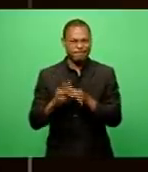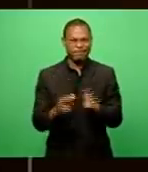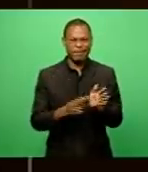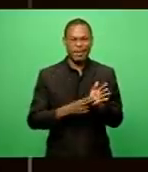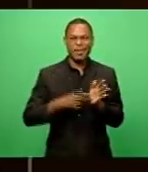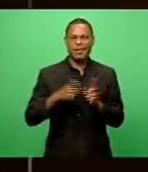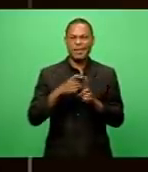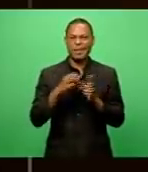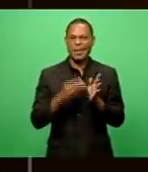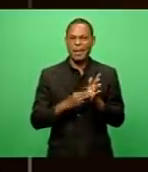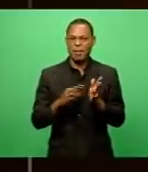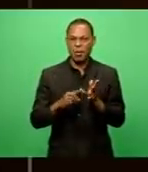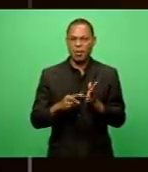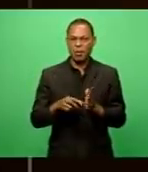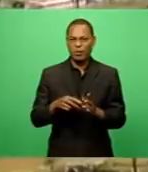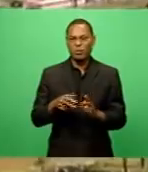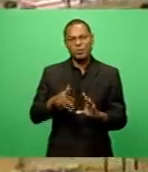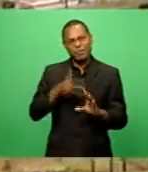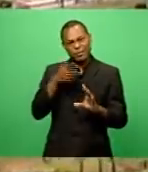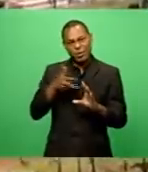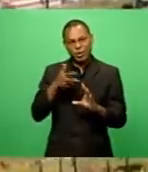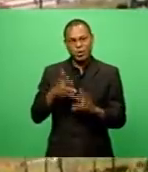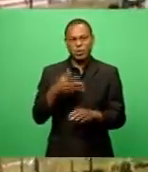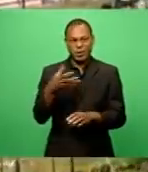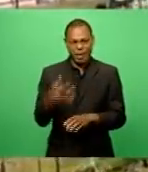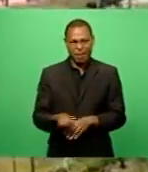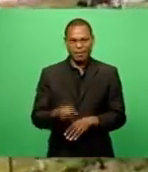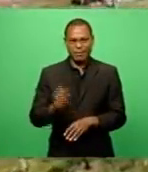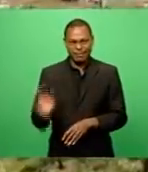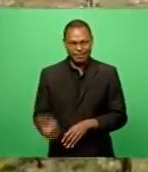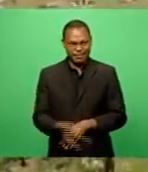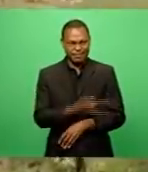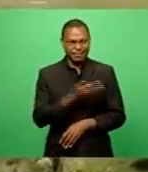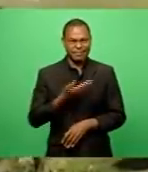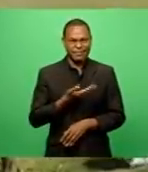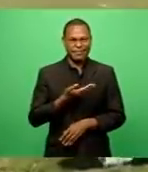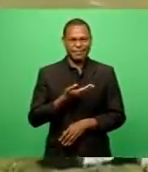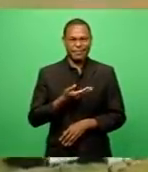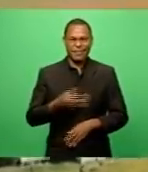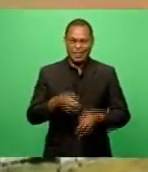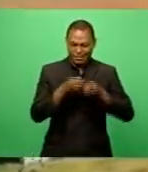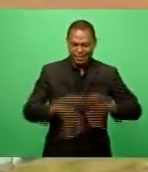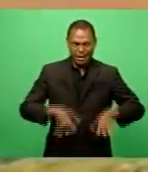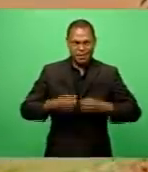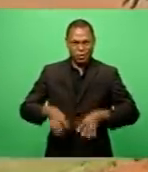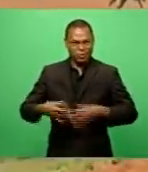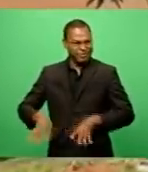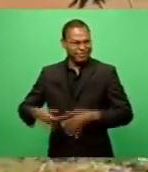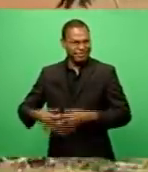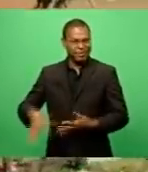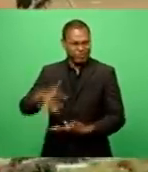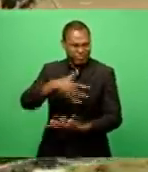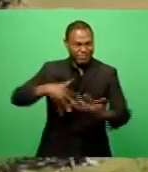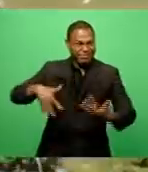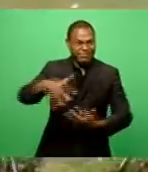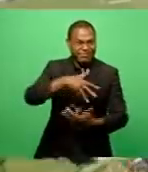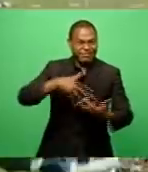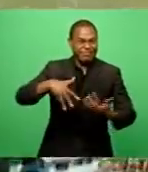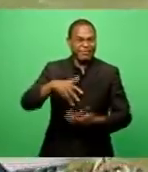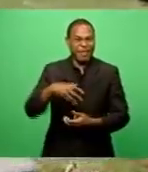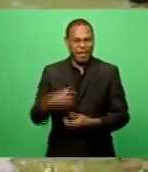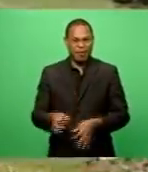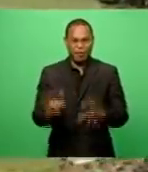videos of damage to one of the schools, Dreketi High in Vanua Levu, where TC Yasa made landfall. So these